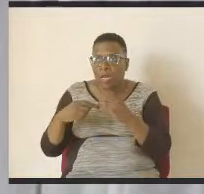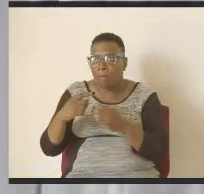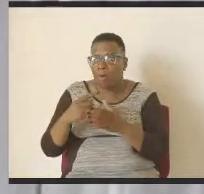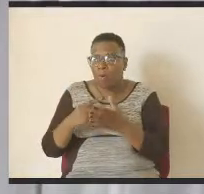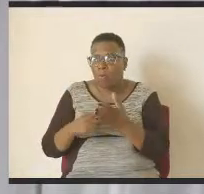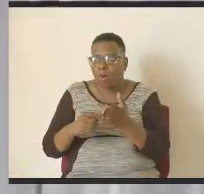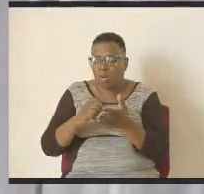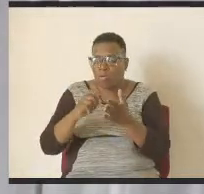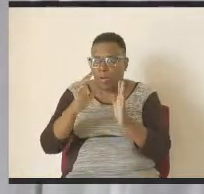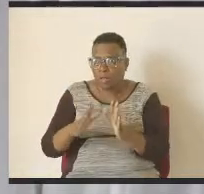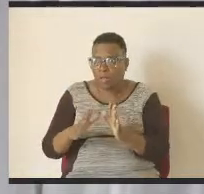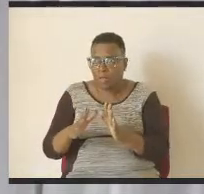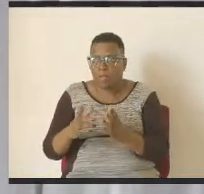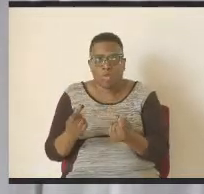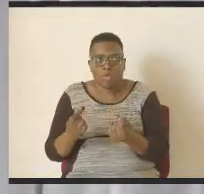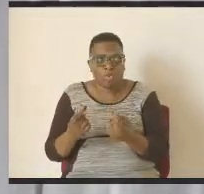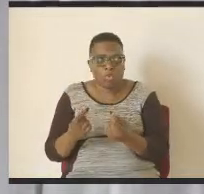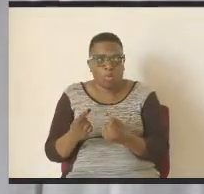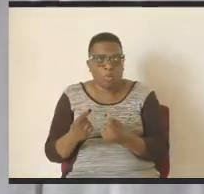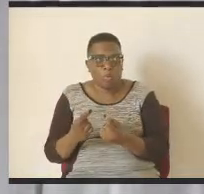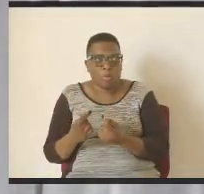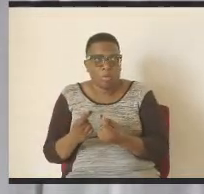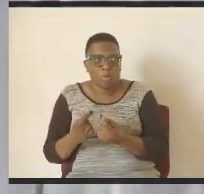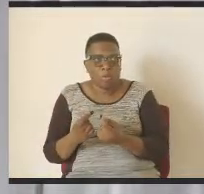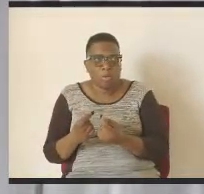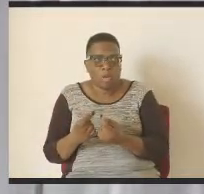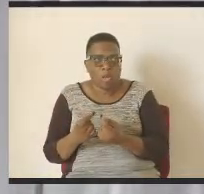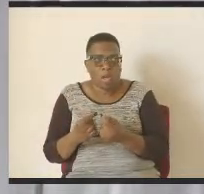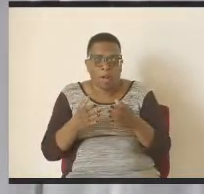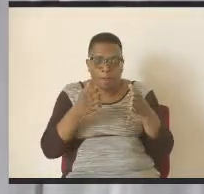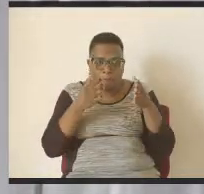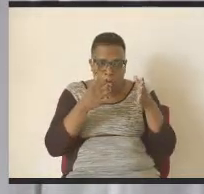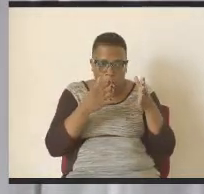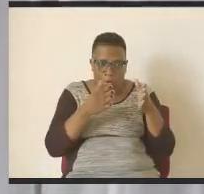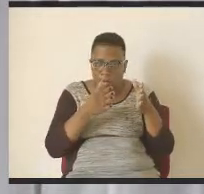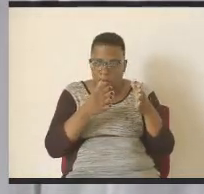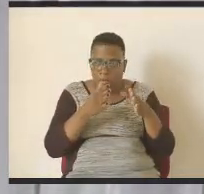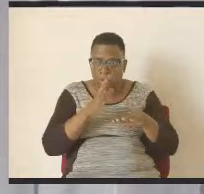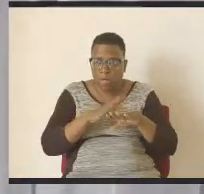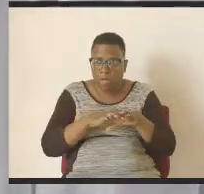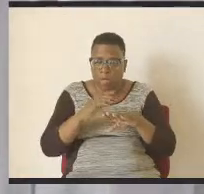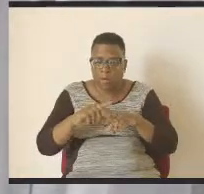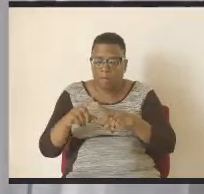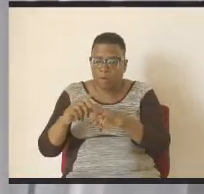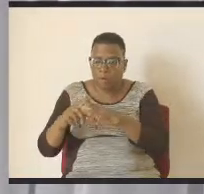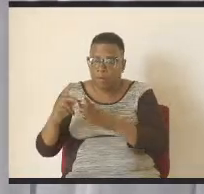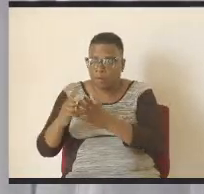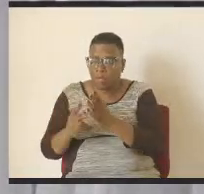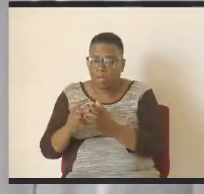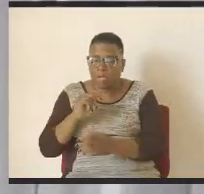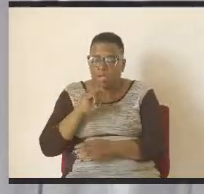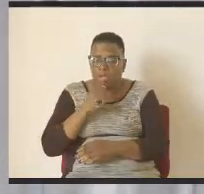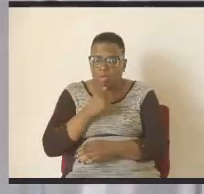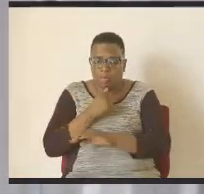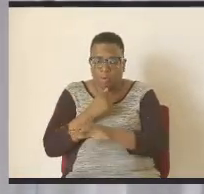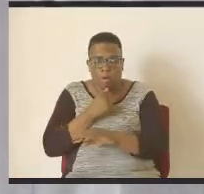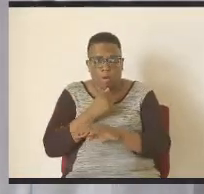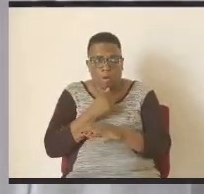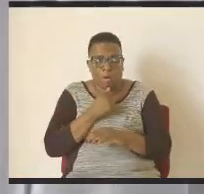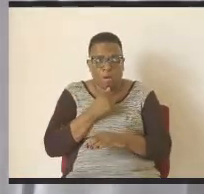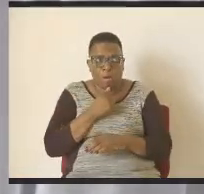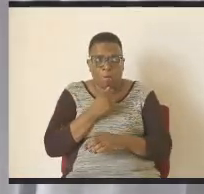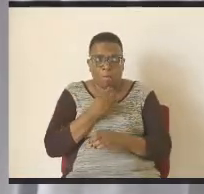what, it's giving us a message that we need to ensure that these things will not slip us.